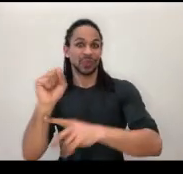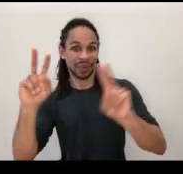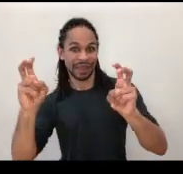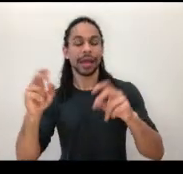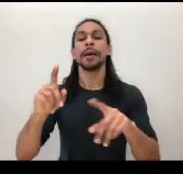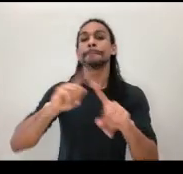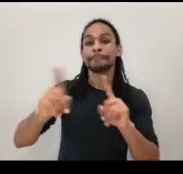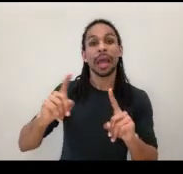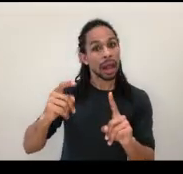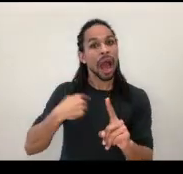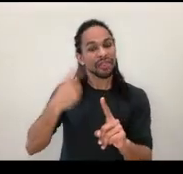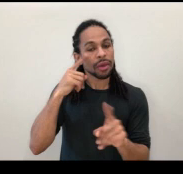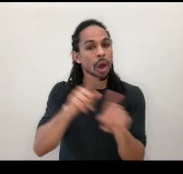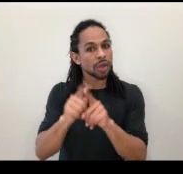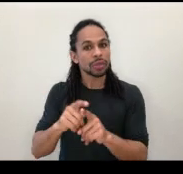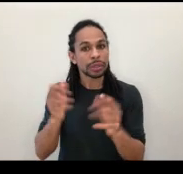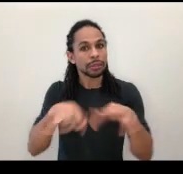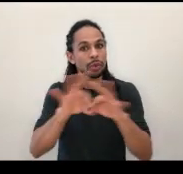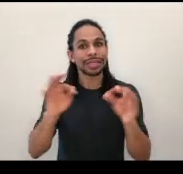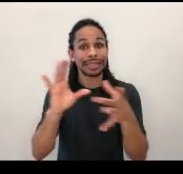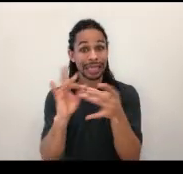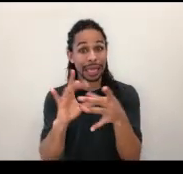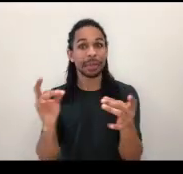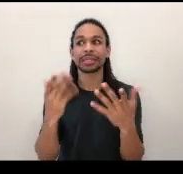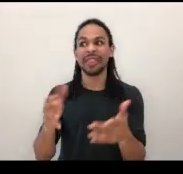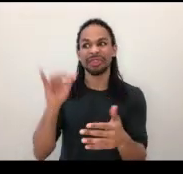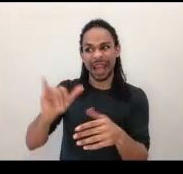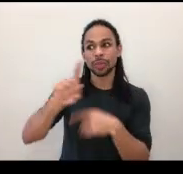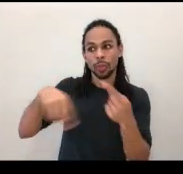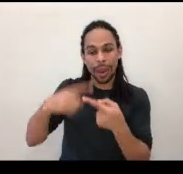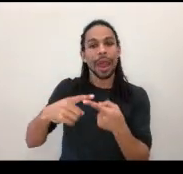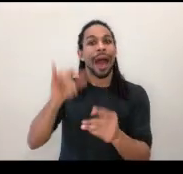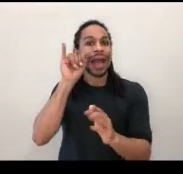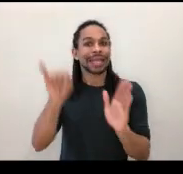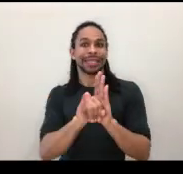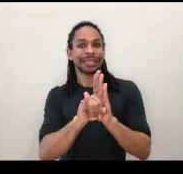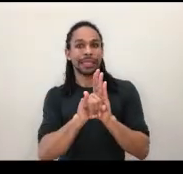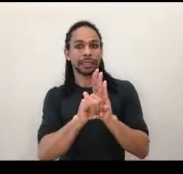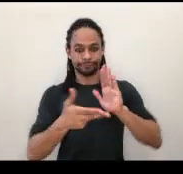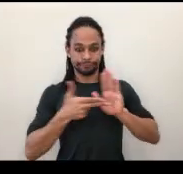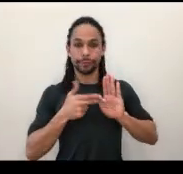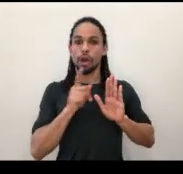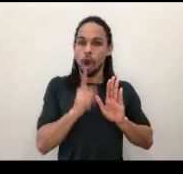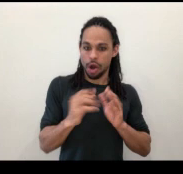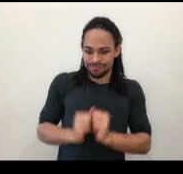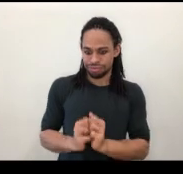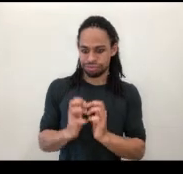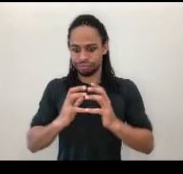yeah. But I think it does have sort of a statement as far as this is when identities are being formed. Yeah. So how did